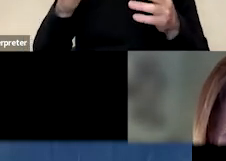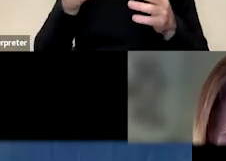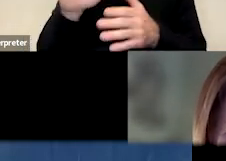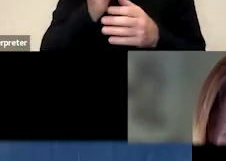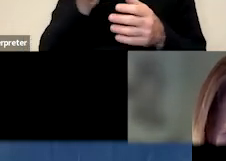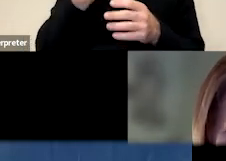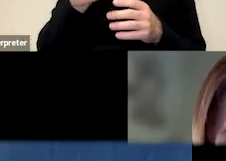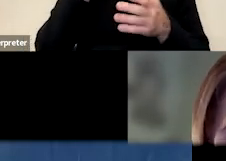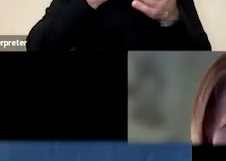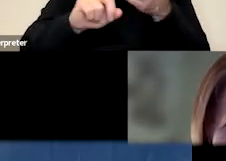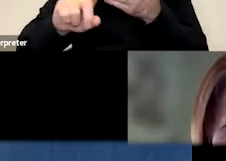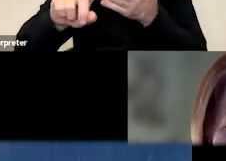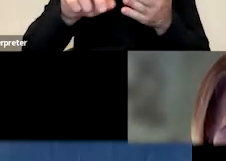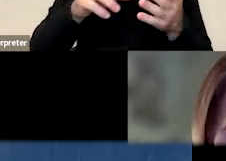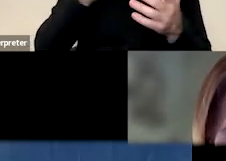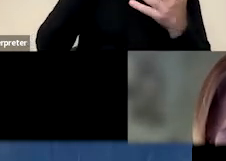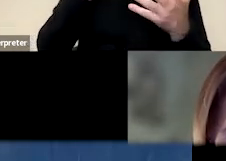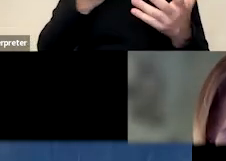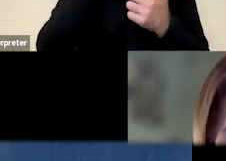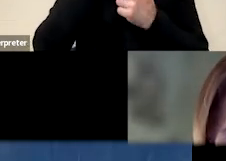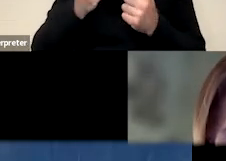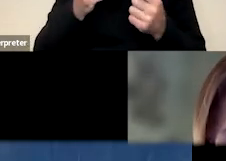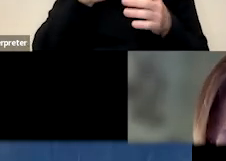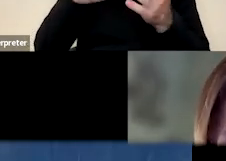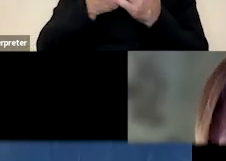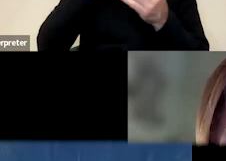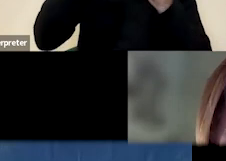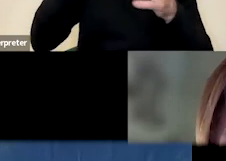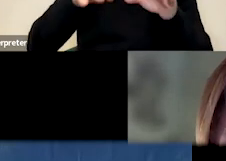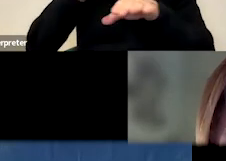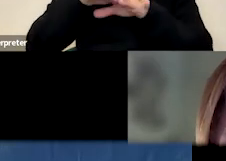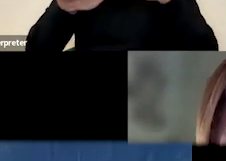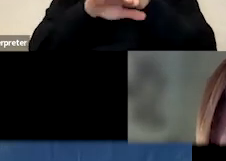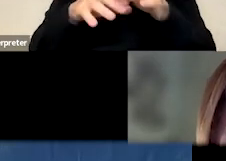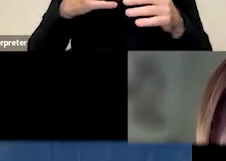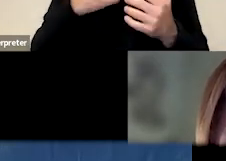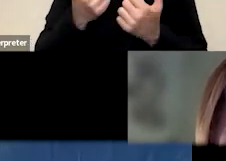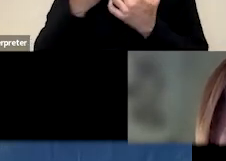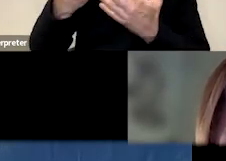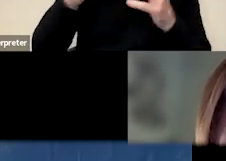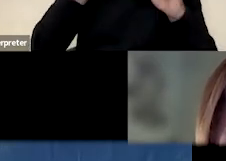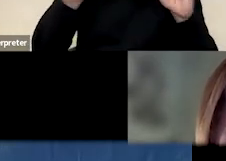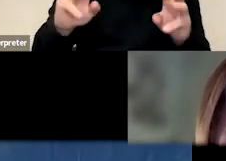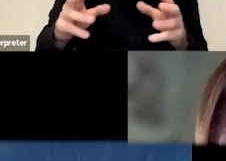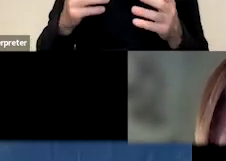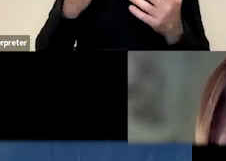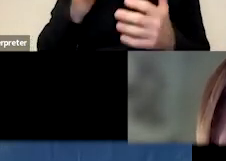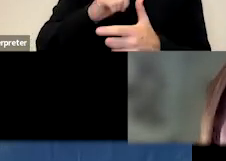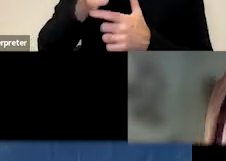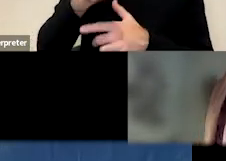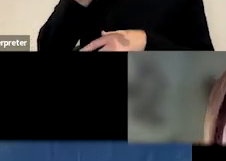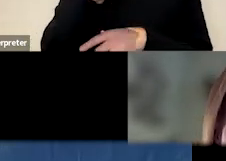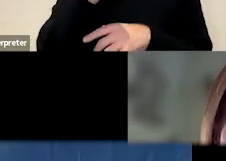of interests and all of our other data layers. We have precipitation, we have fire weather, but I'll turn it over to Jess Vellante